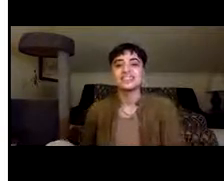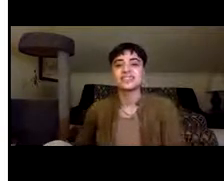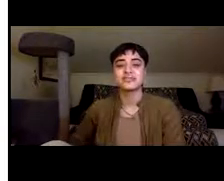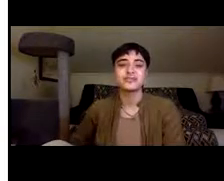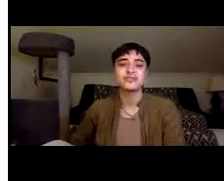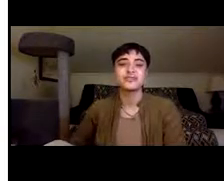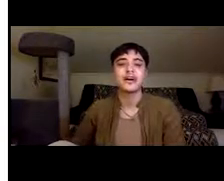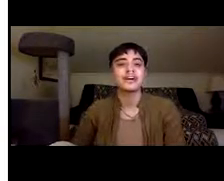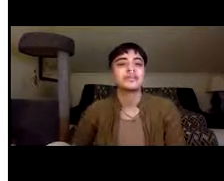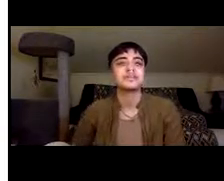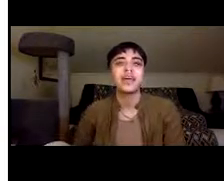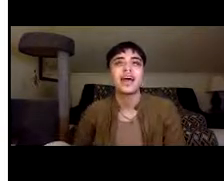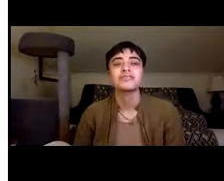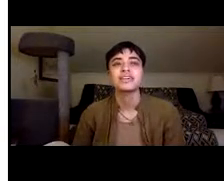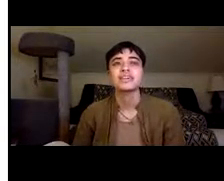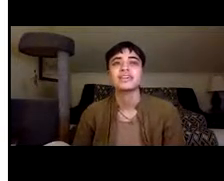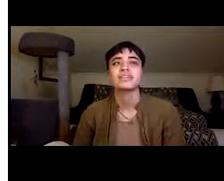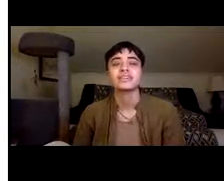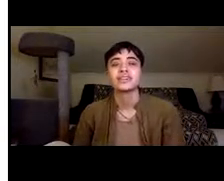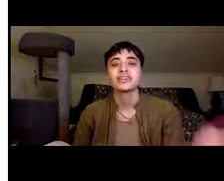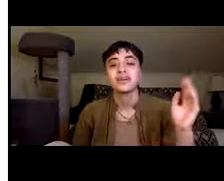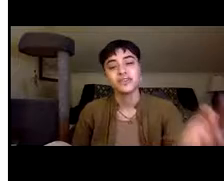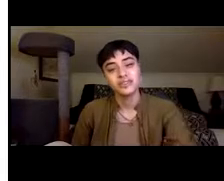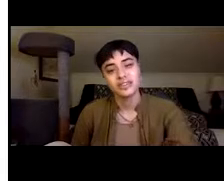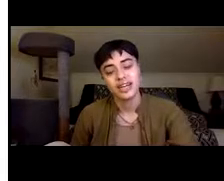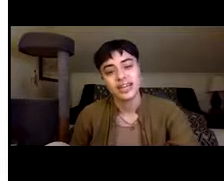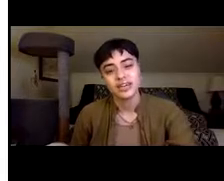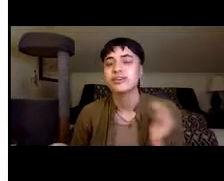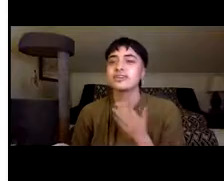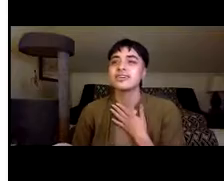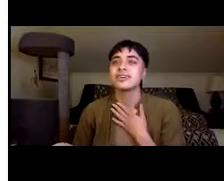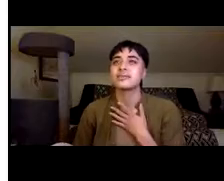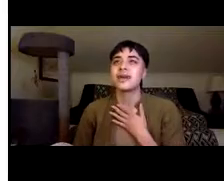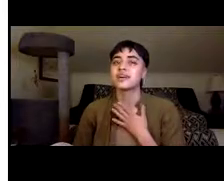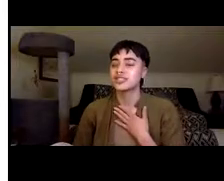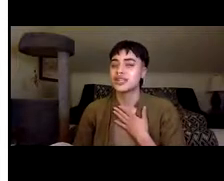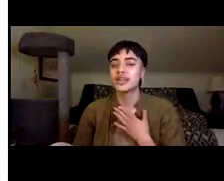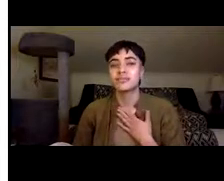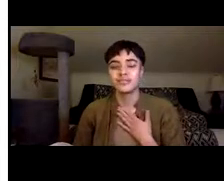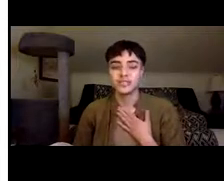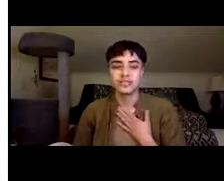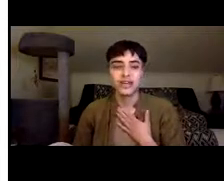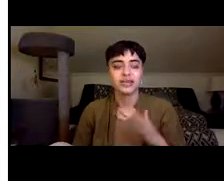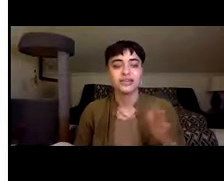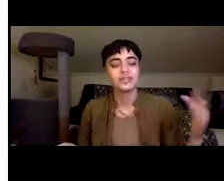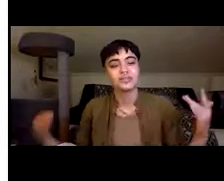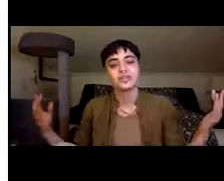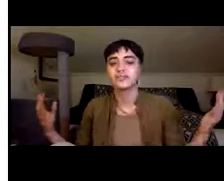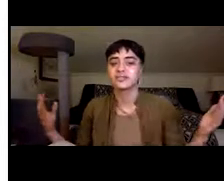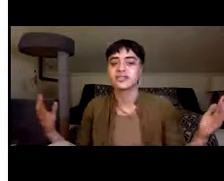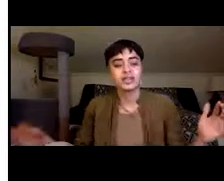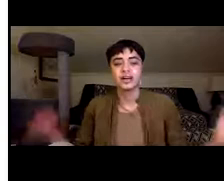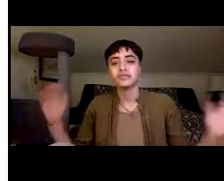this through having my first client, or actually not my first client, my first sort